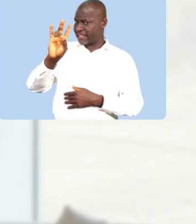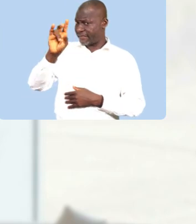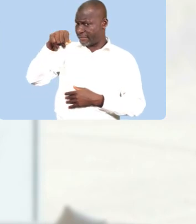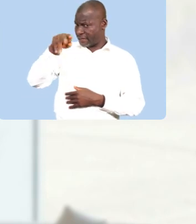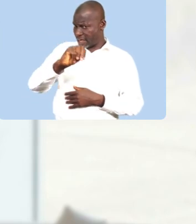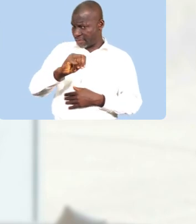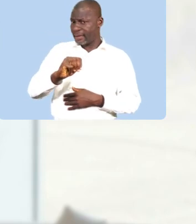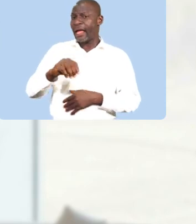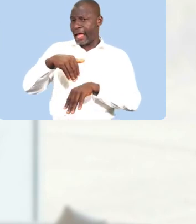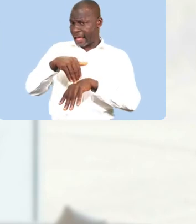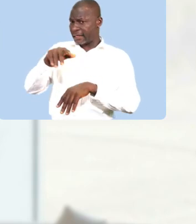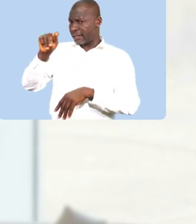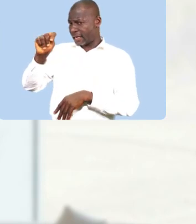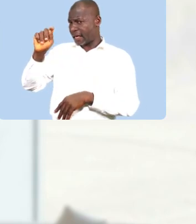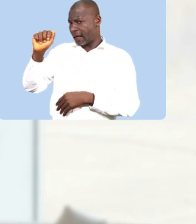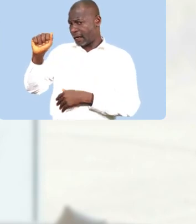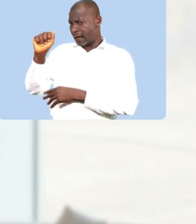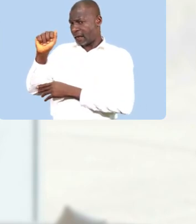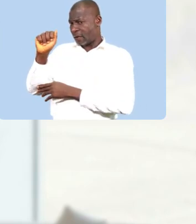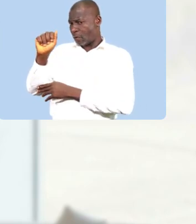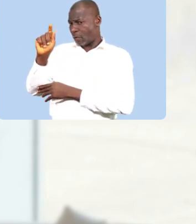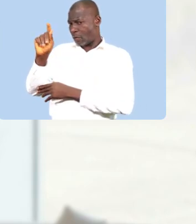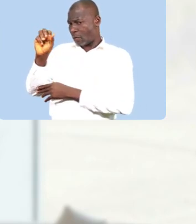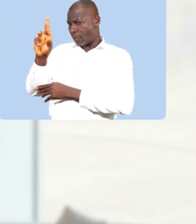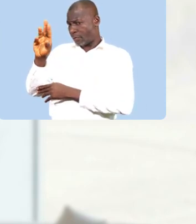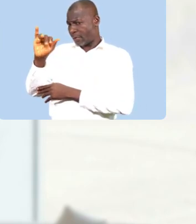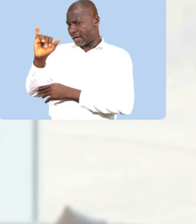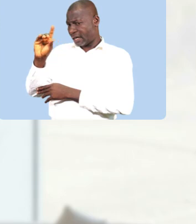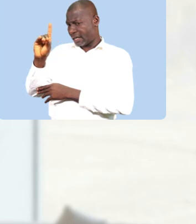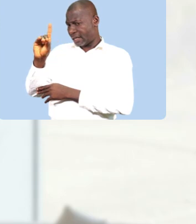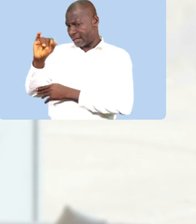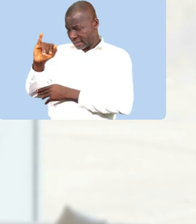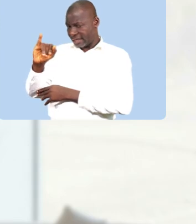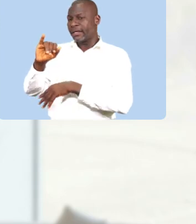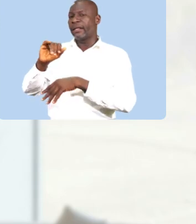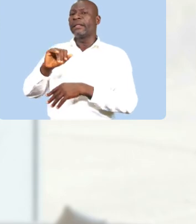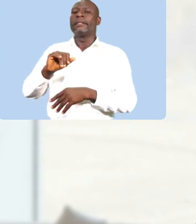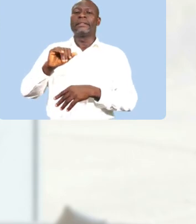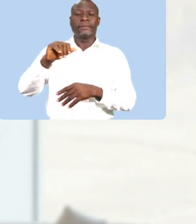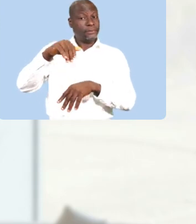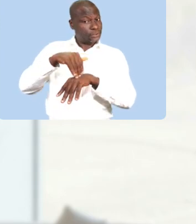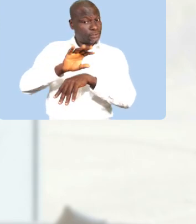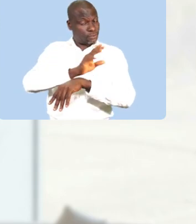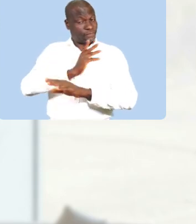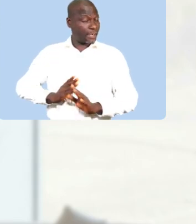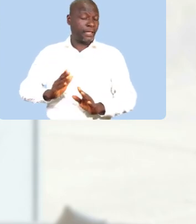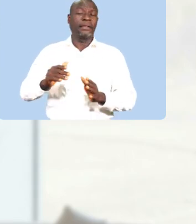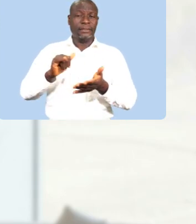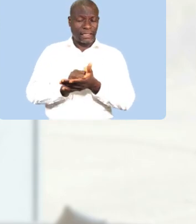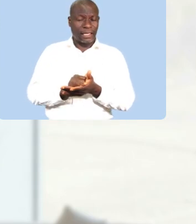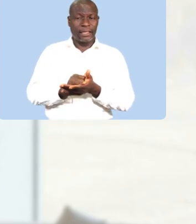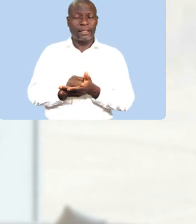ewo takrade Central Church of Christ and a lectureship yi ebaso sa lectureship no ebaso na eye